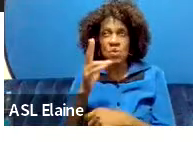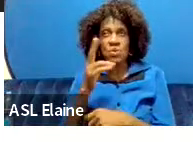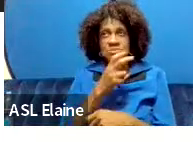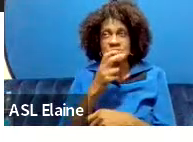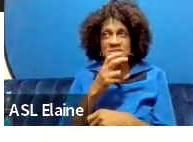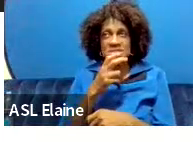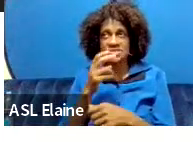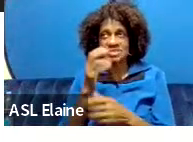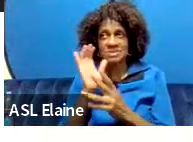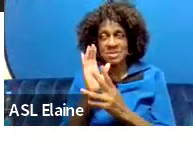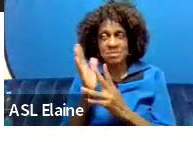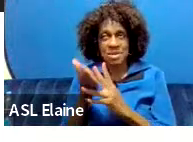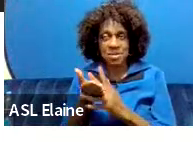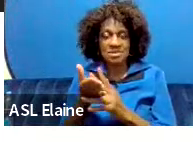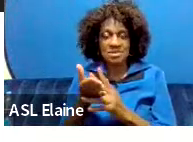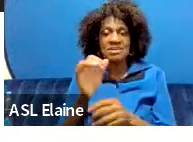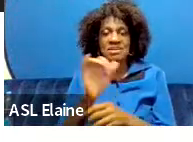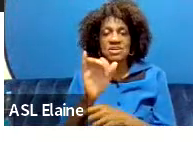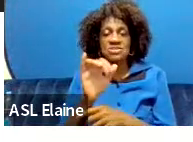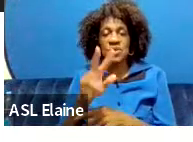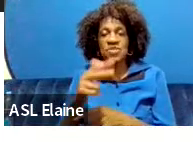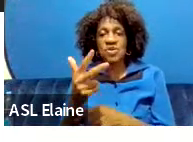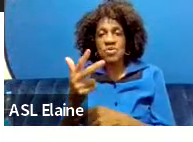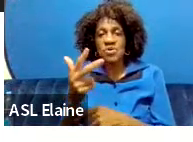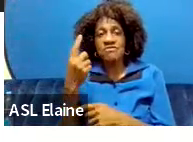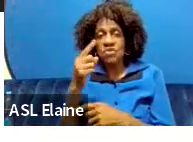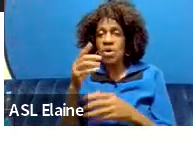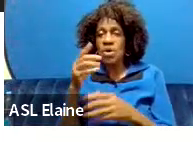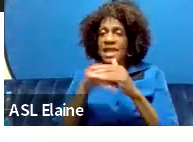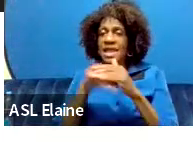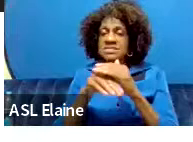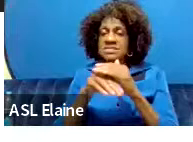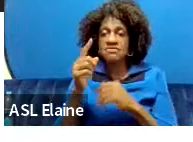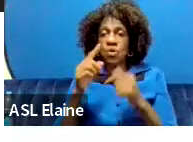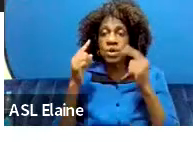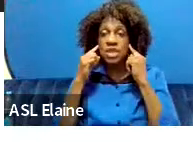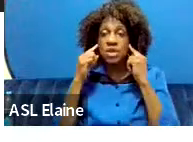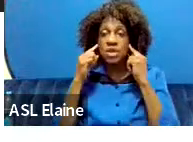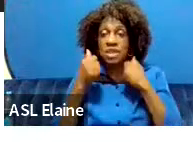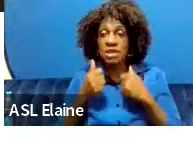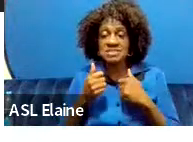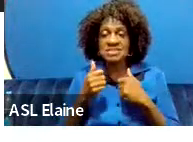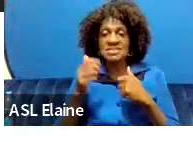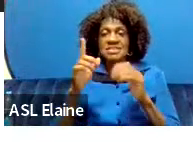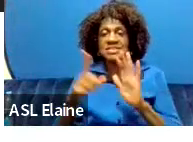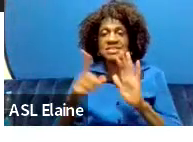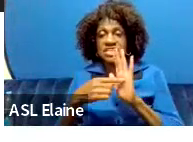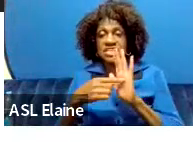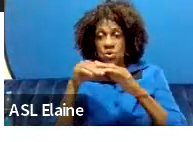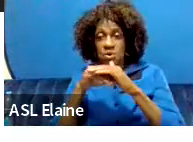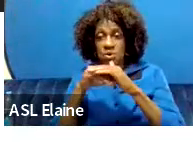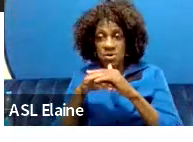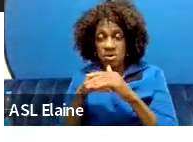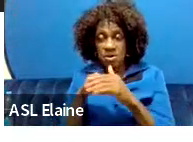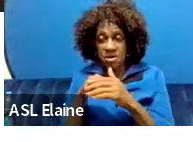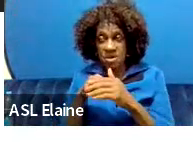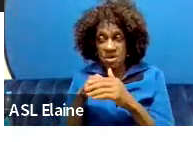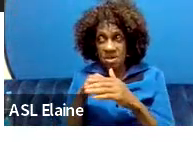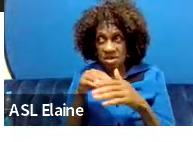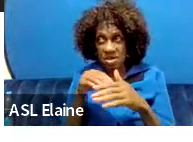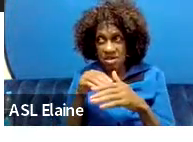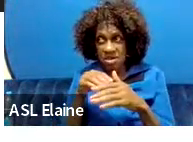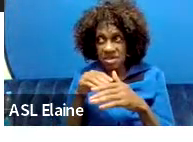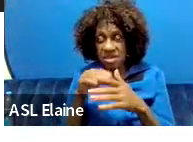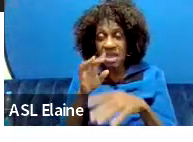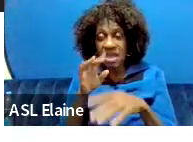impairments. And the third one is the symbol for access for hearing loss, which indicates availability of an assistive